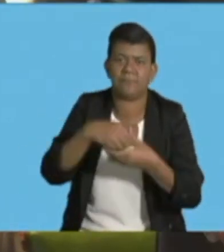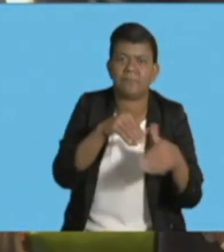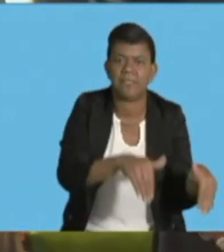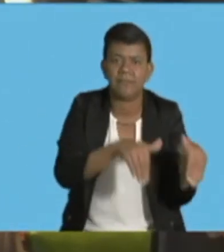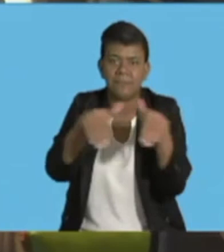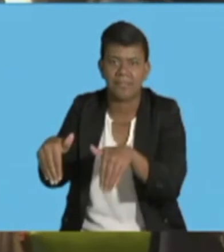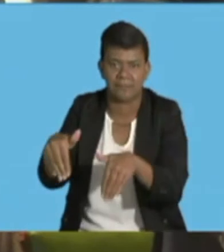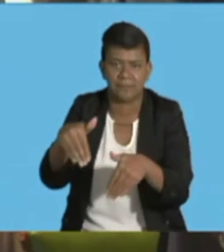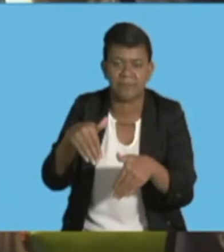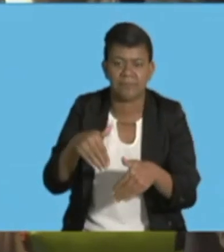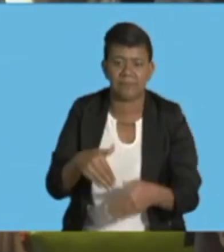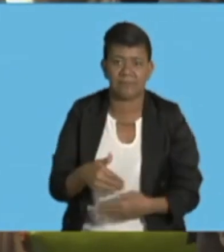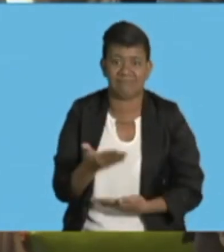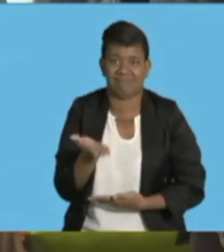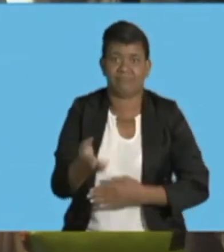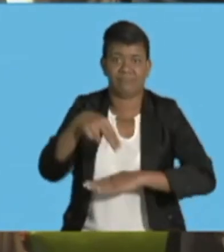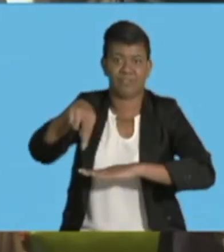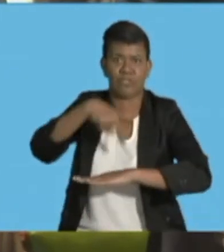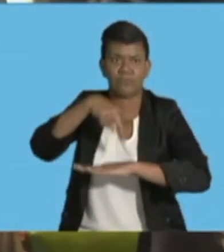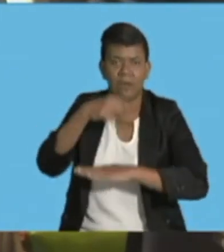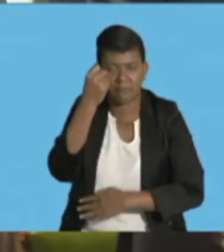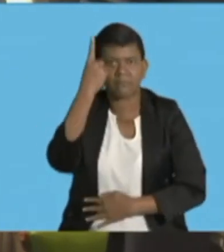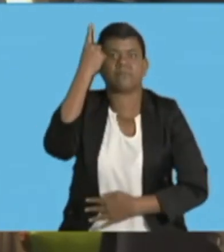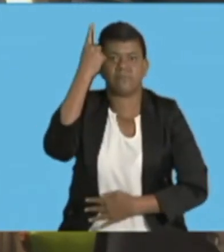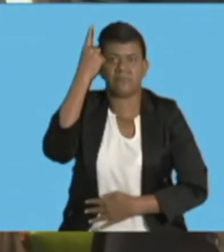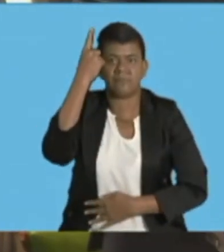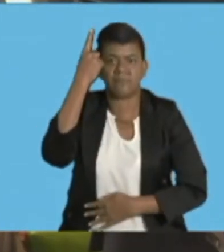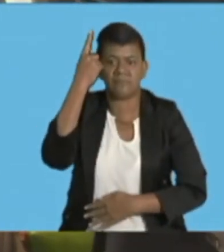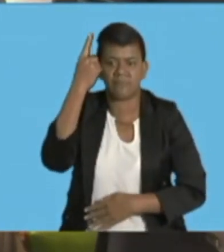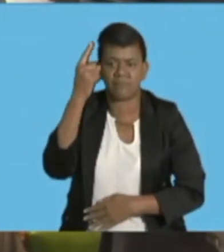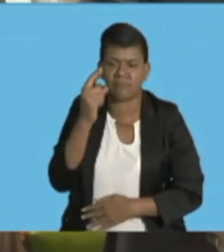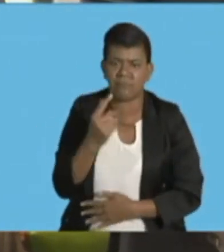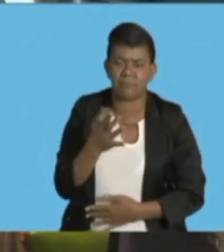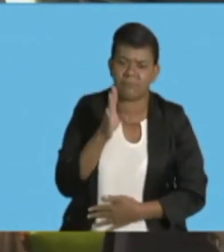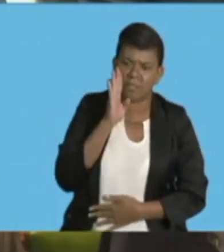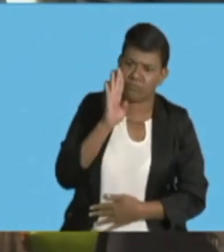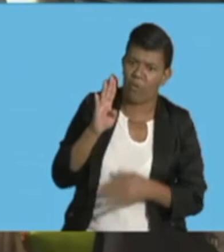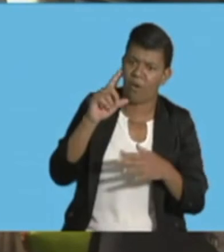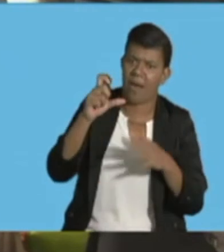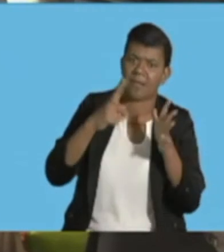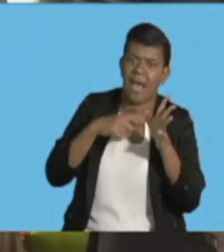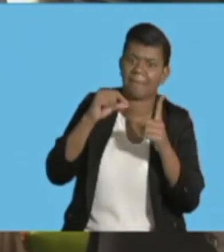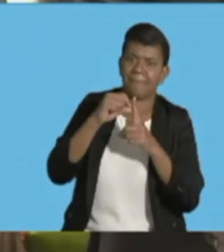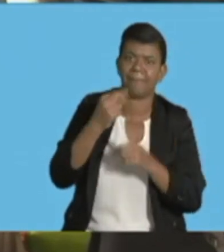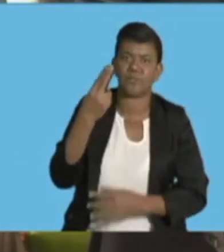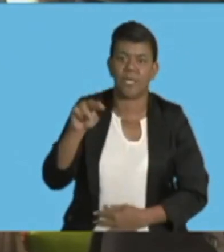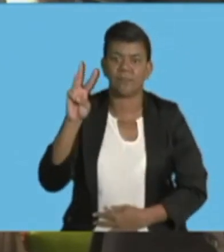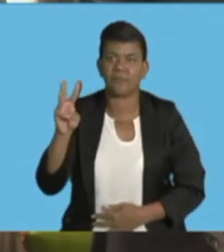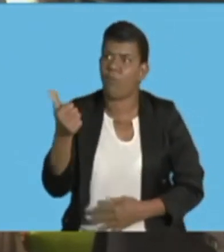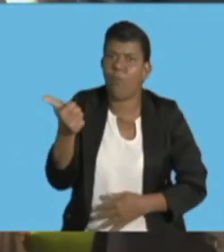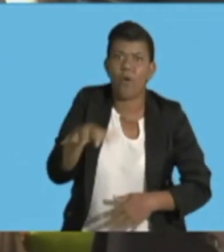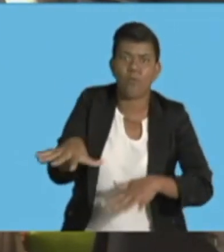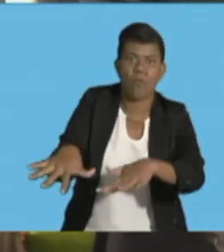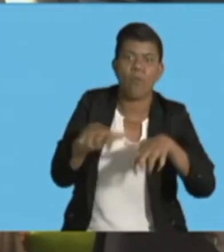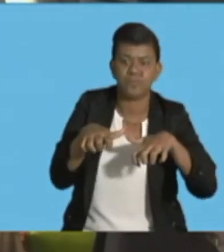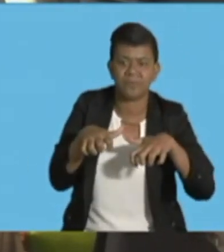regional initiatives, and we saw the CAP 3 being hosted in Fiji on Monday and Tuesday.